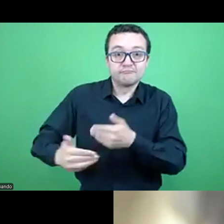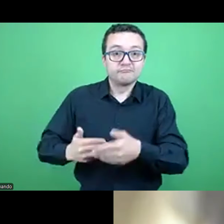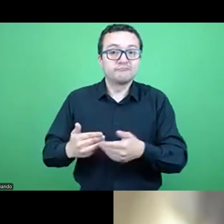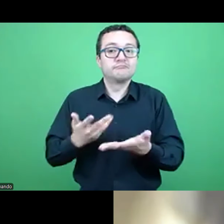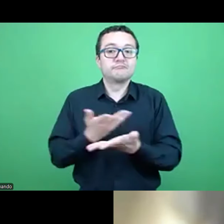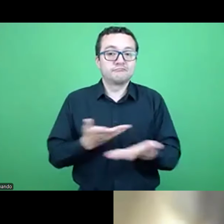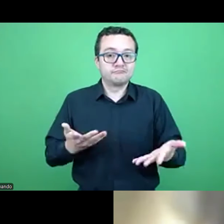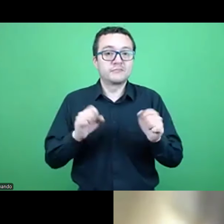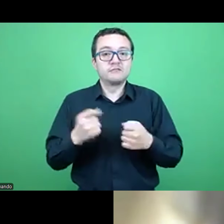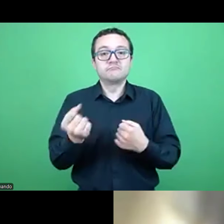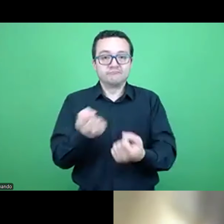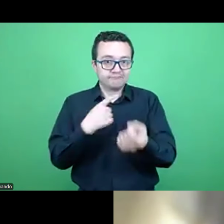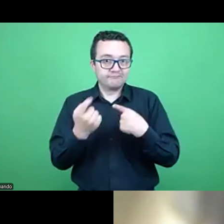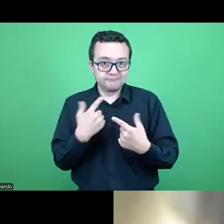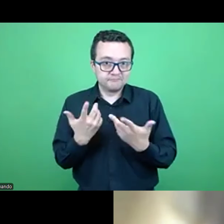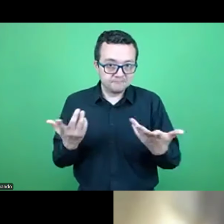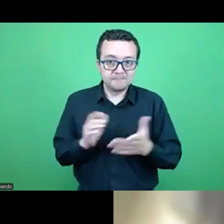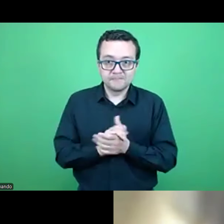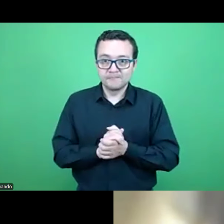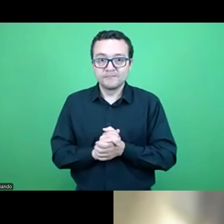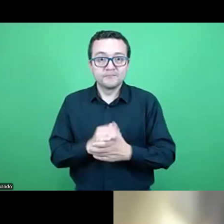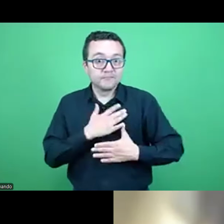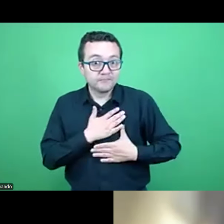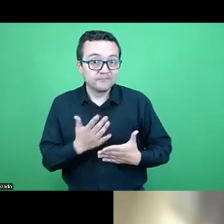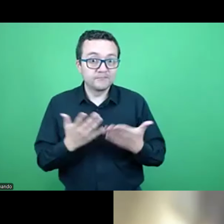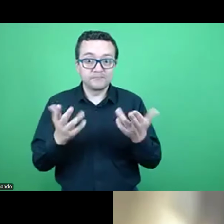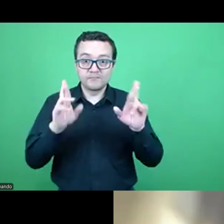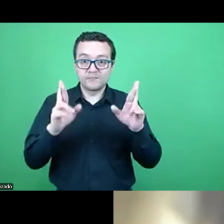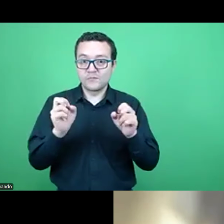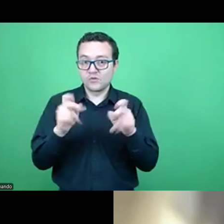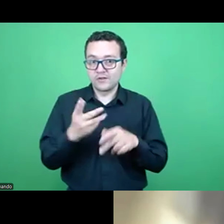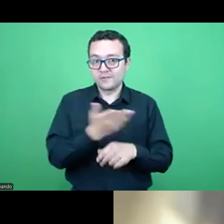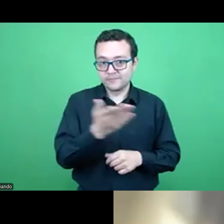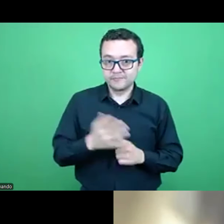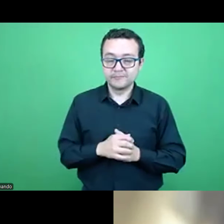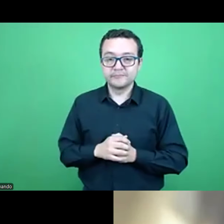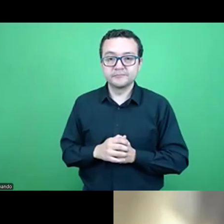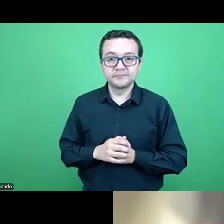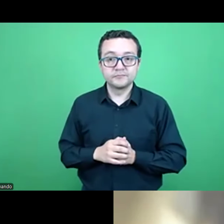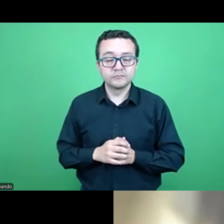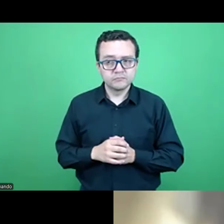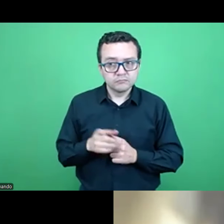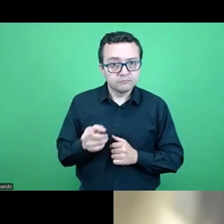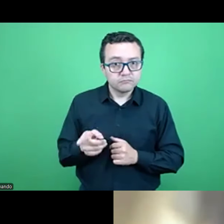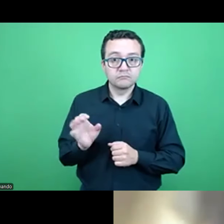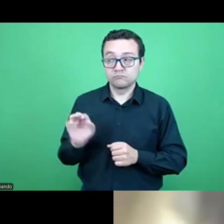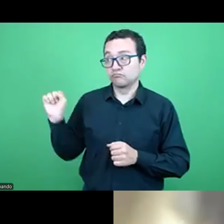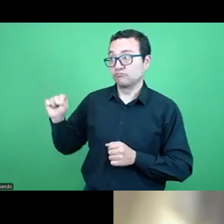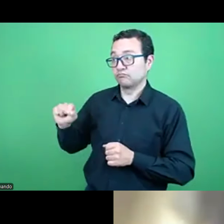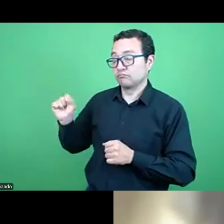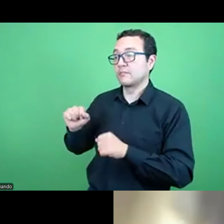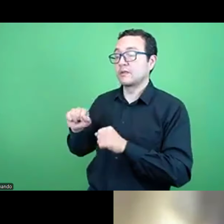summary, Greta. 3,000 applicants. That says a lot. So that's amazing. Good luck with the selection